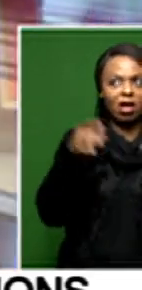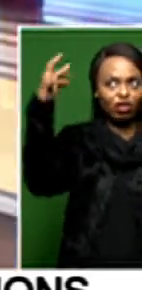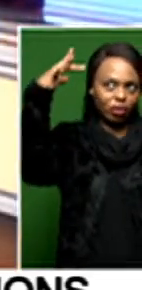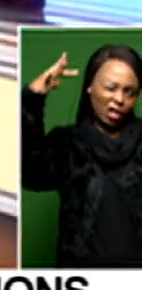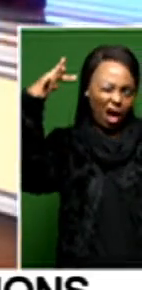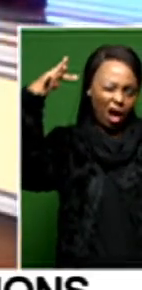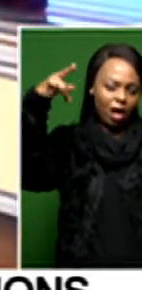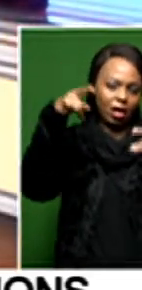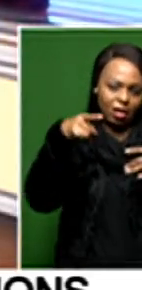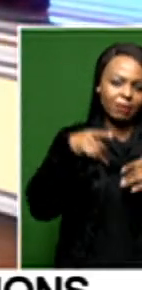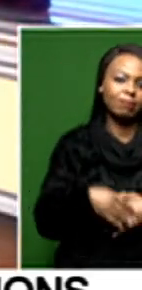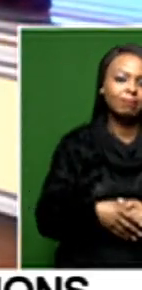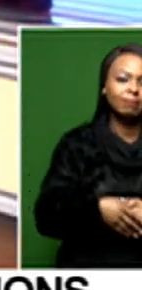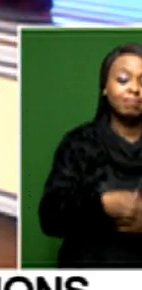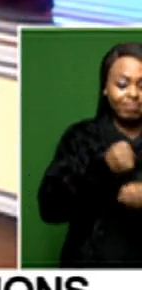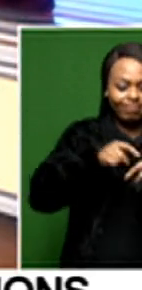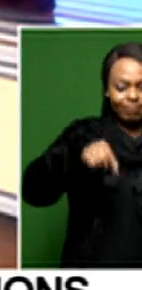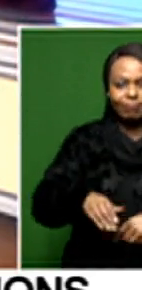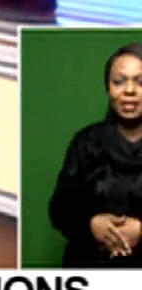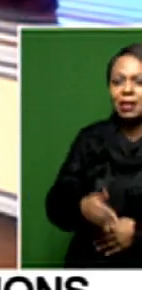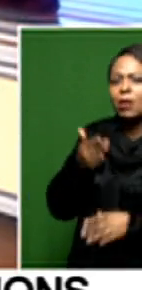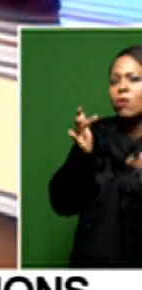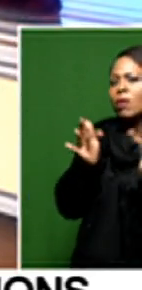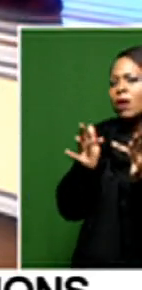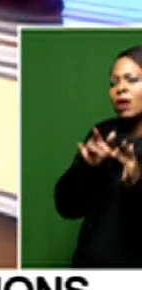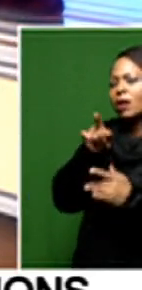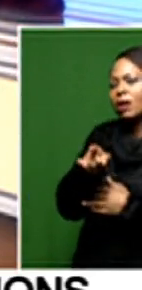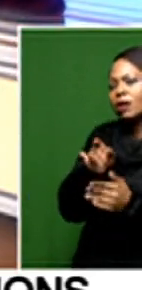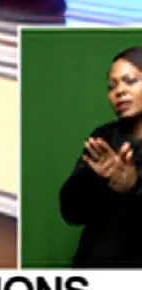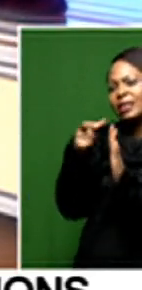us again where creatives can send their entries and the deadlines thereof.